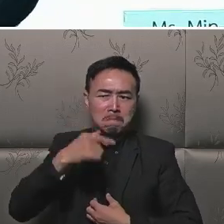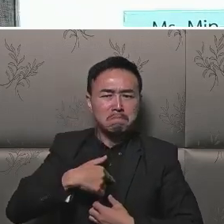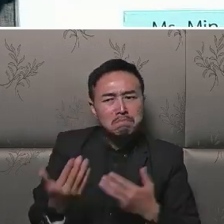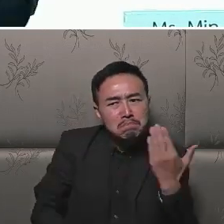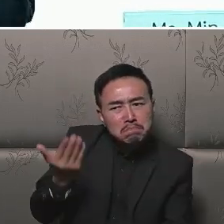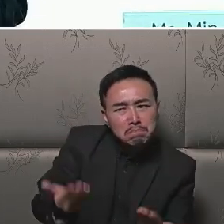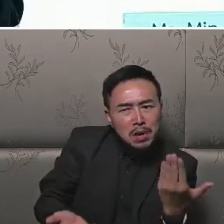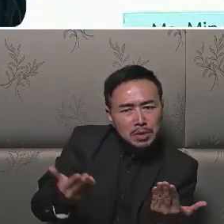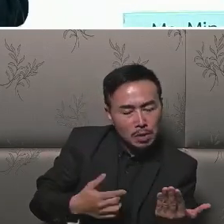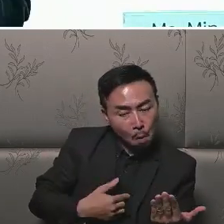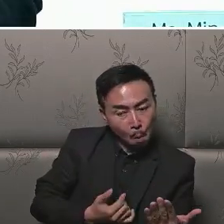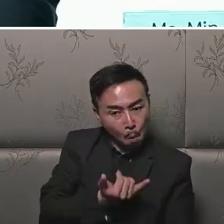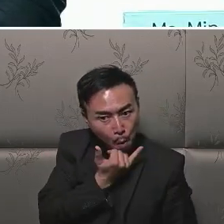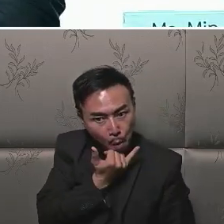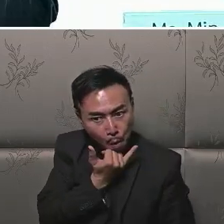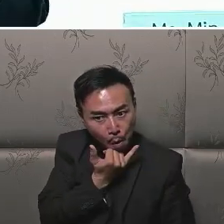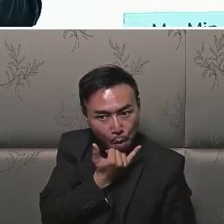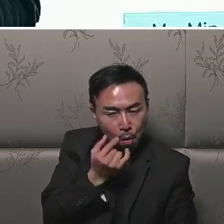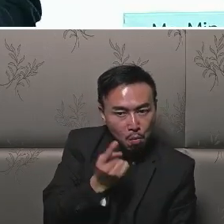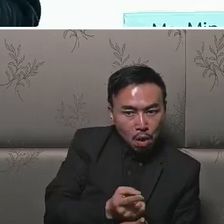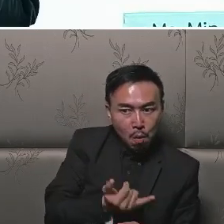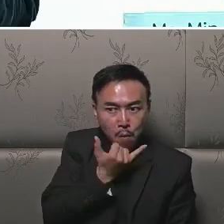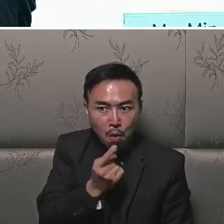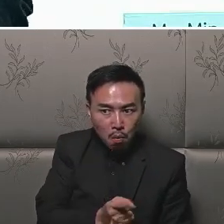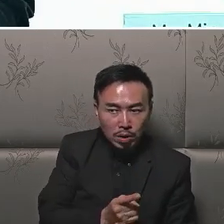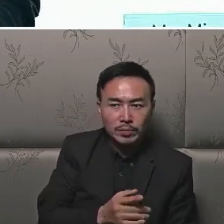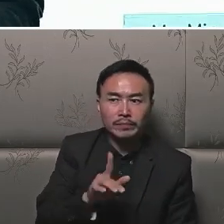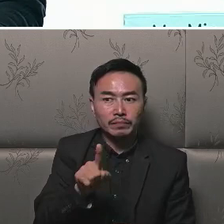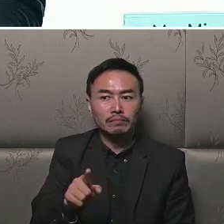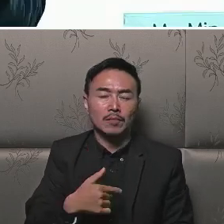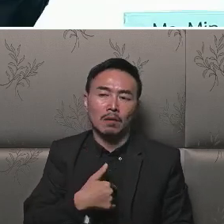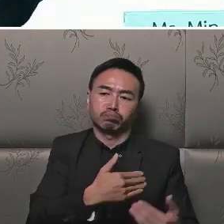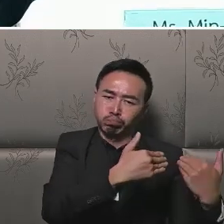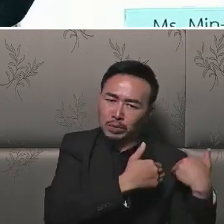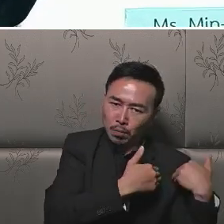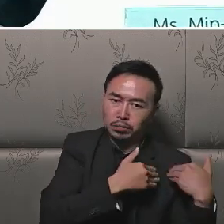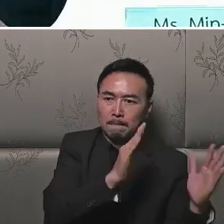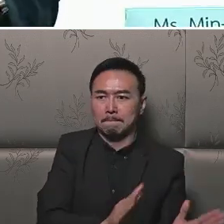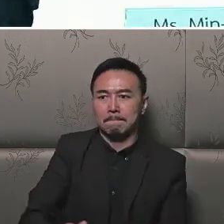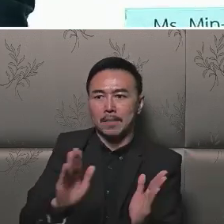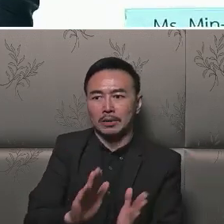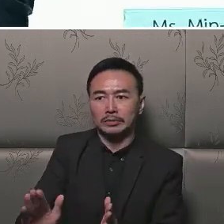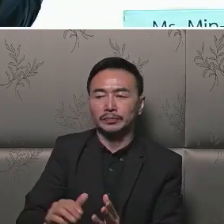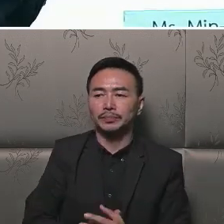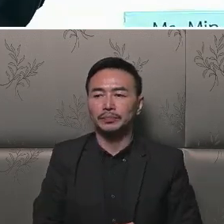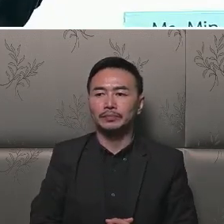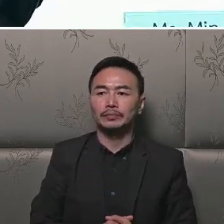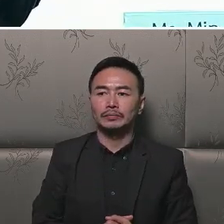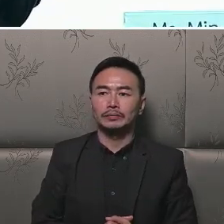of probably we're the only ones actually more like implementing, I would say adapt and adopt.